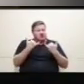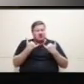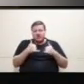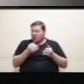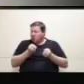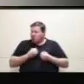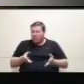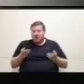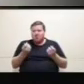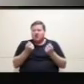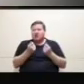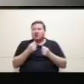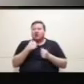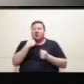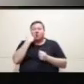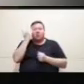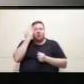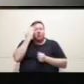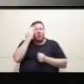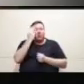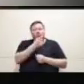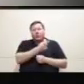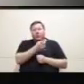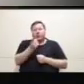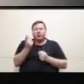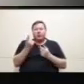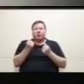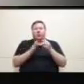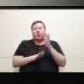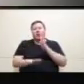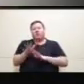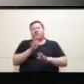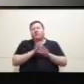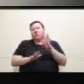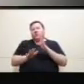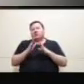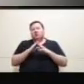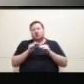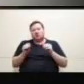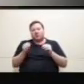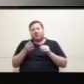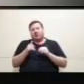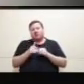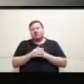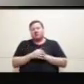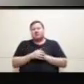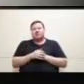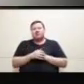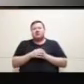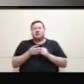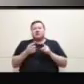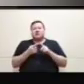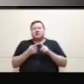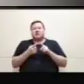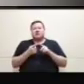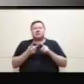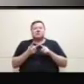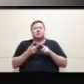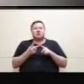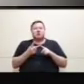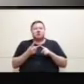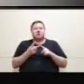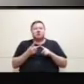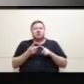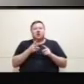know what is it that you are doing to avoid and prevent that, number one. Number two, what is the mandate of